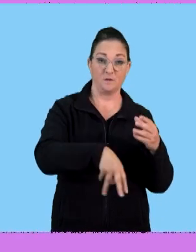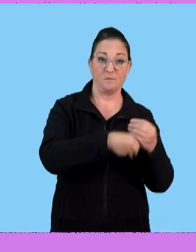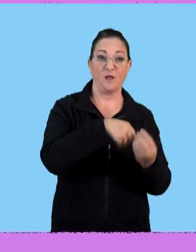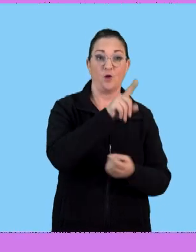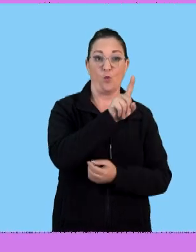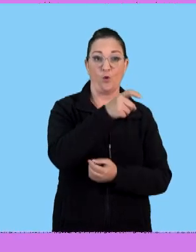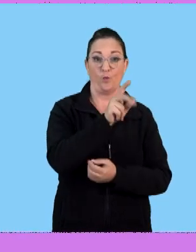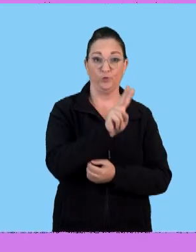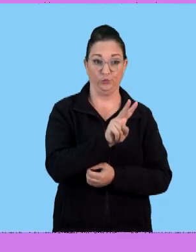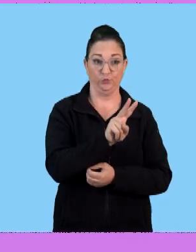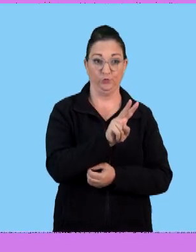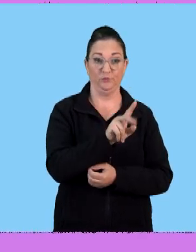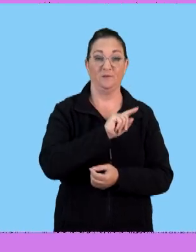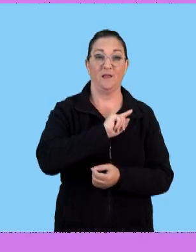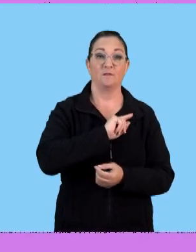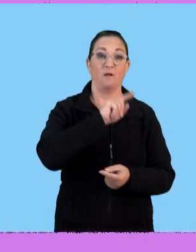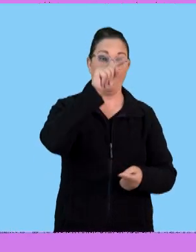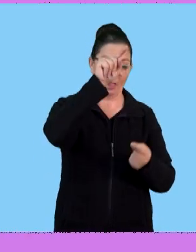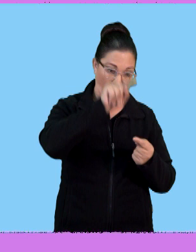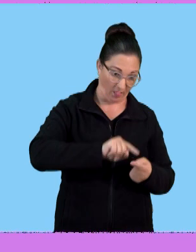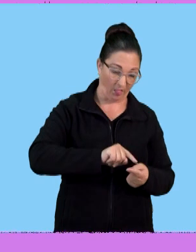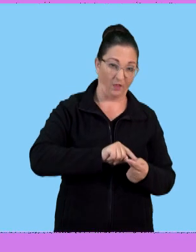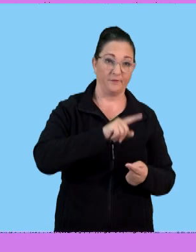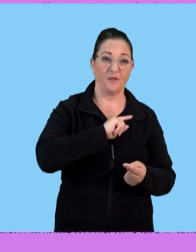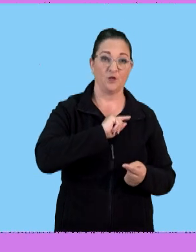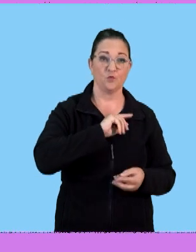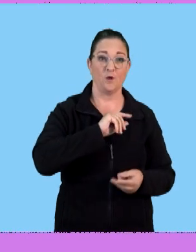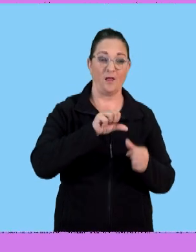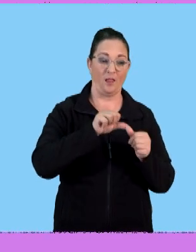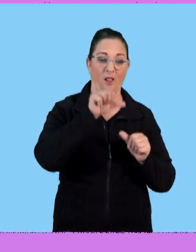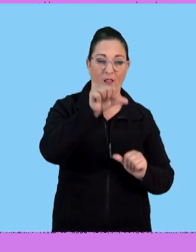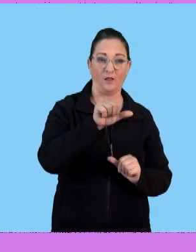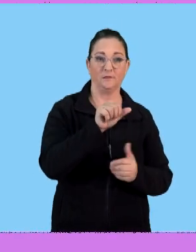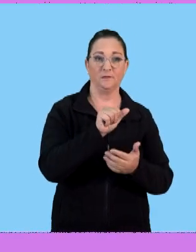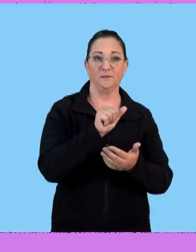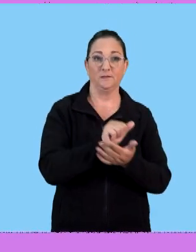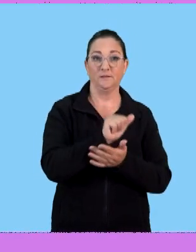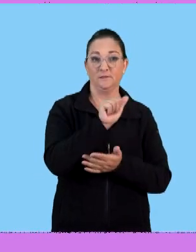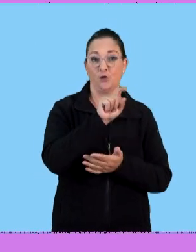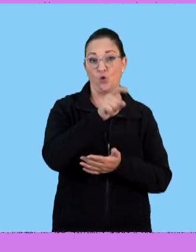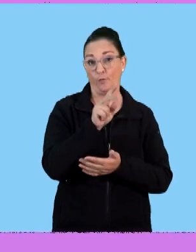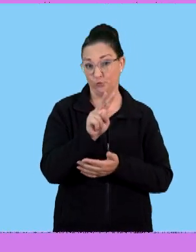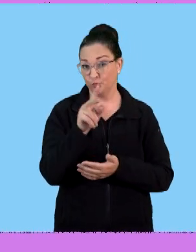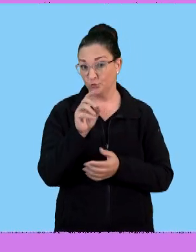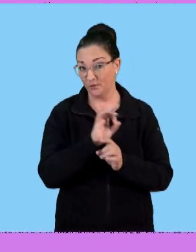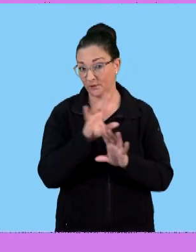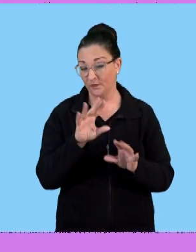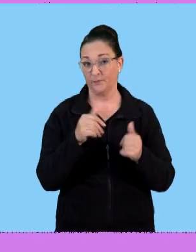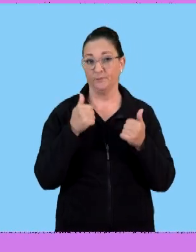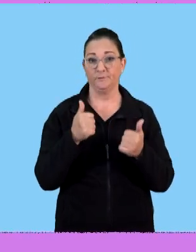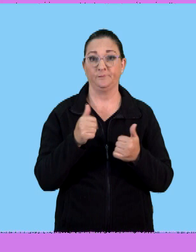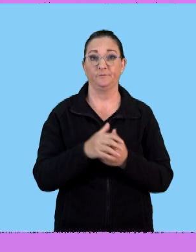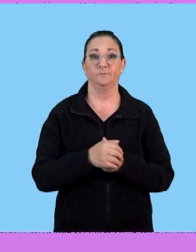1.2 here, the total length. We agree. Okay, so we can say the total length then is 16.2. Guys, are we clear on